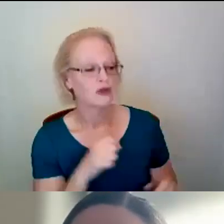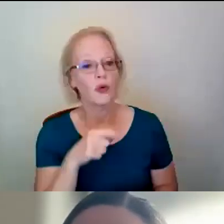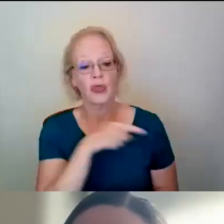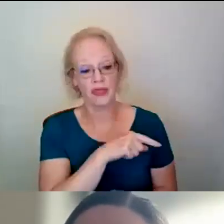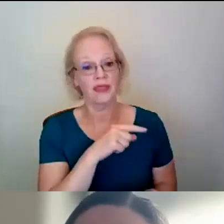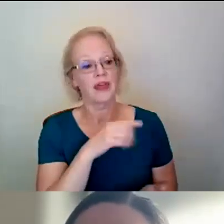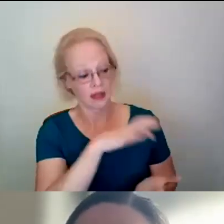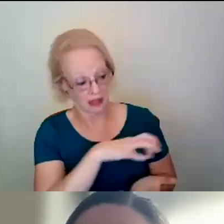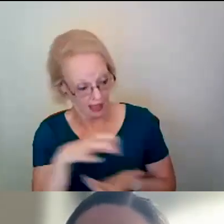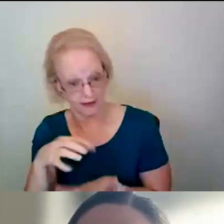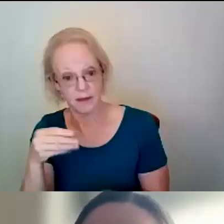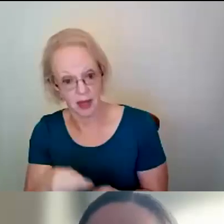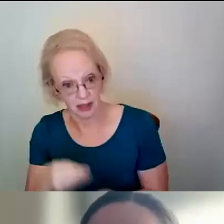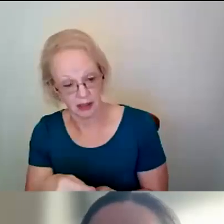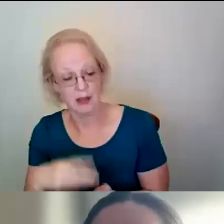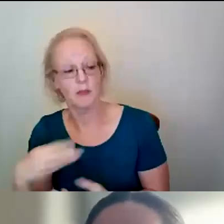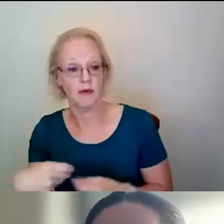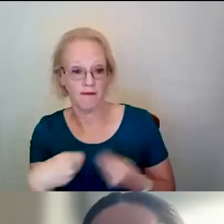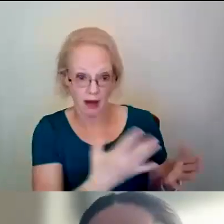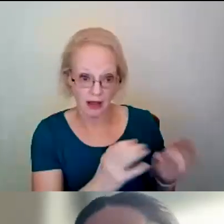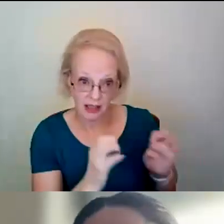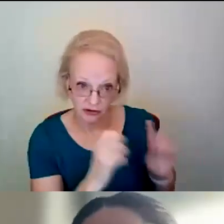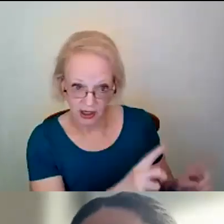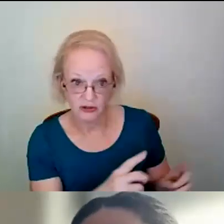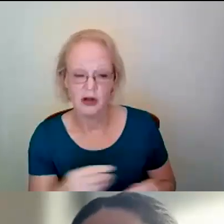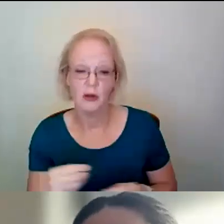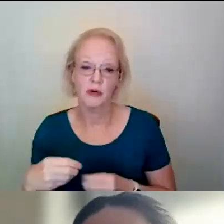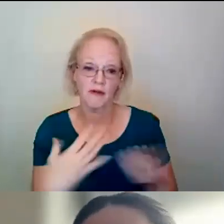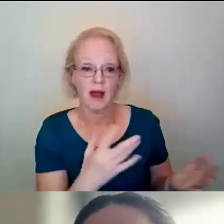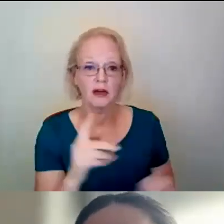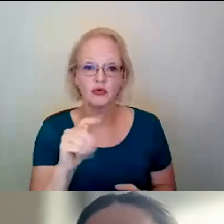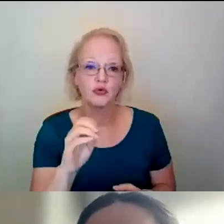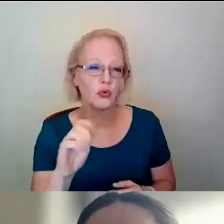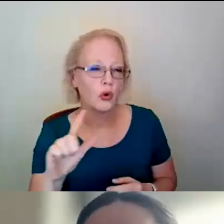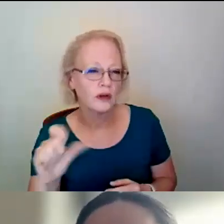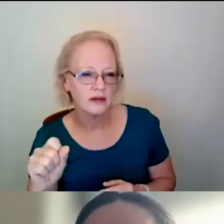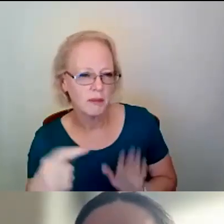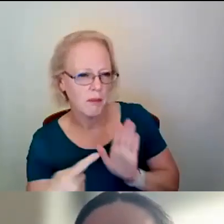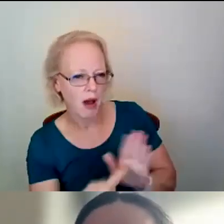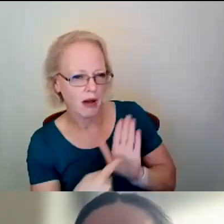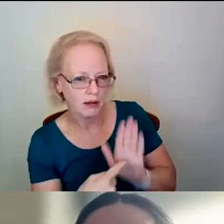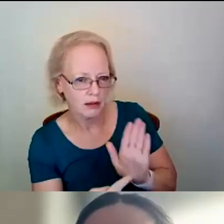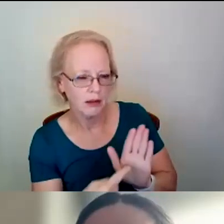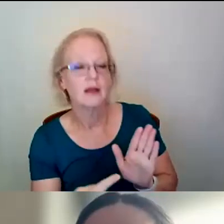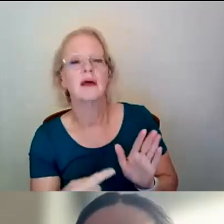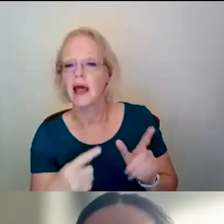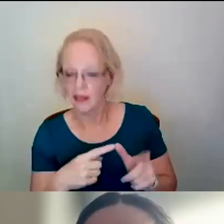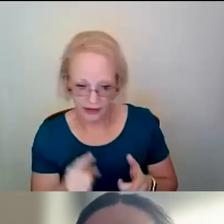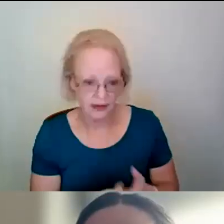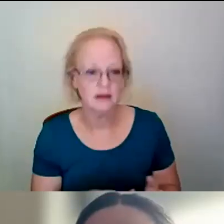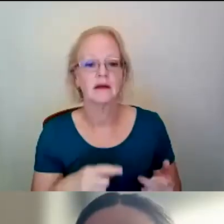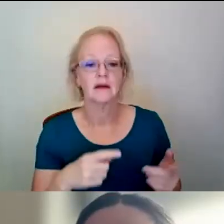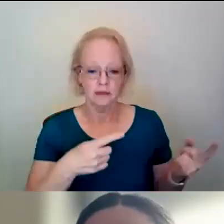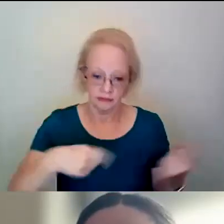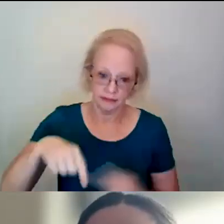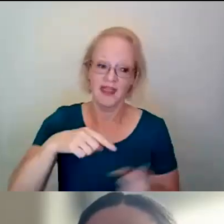provide education, provide modeling tools, and then go ahead and pay out the money.